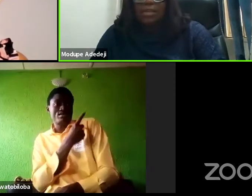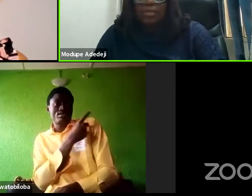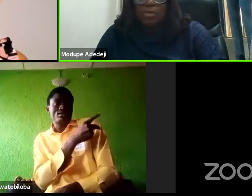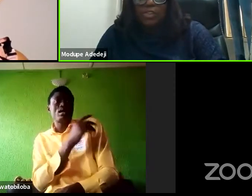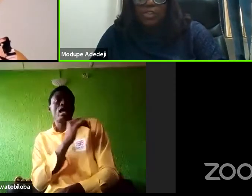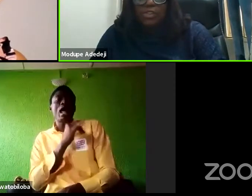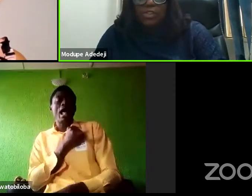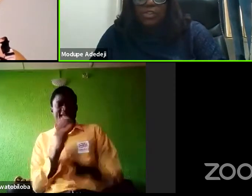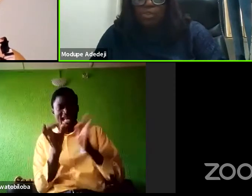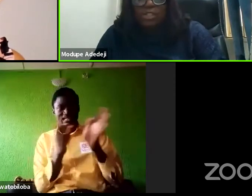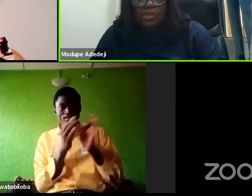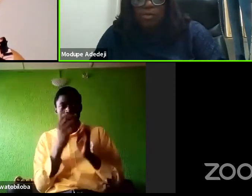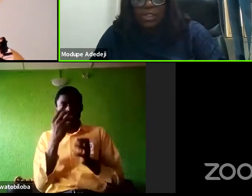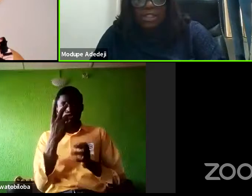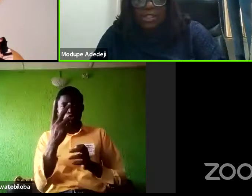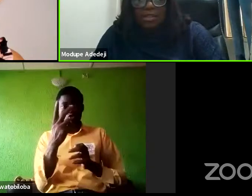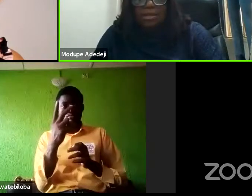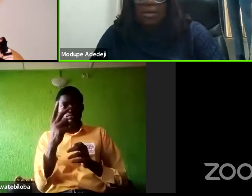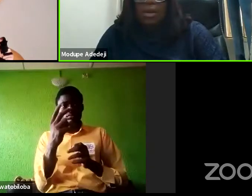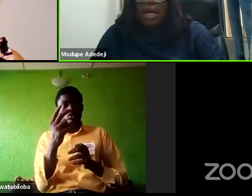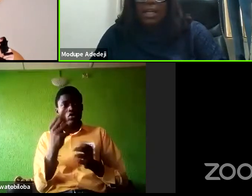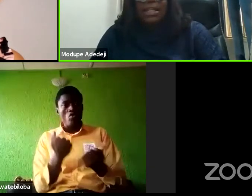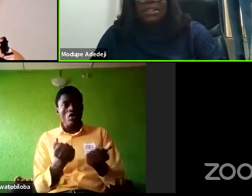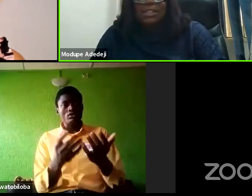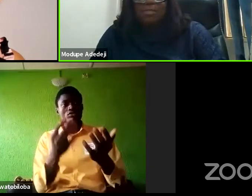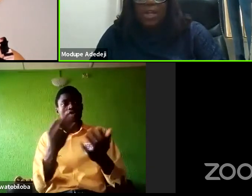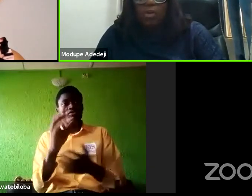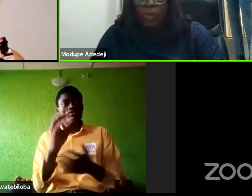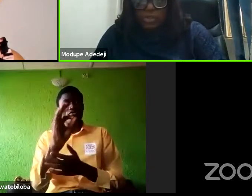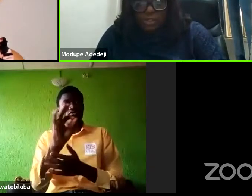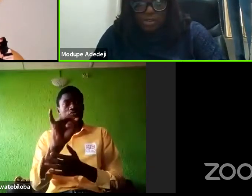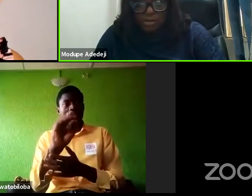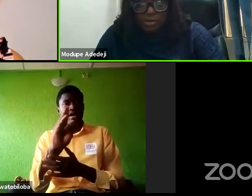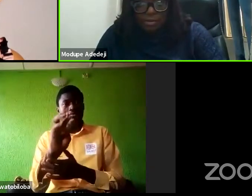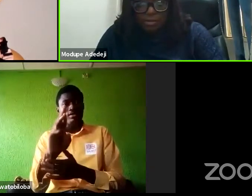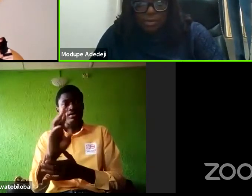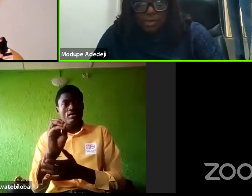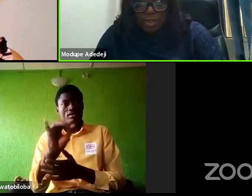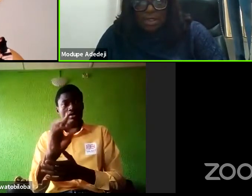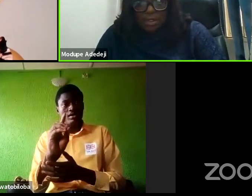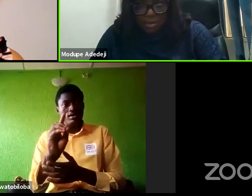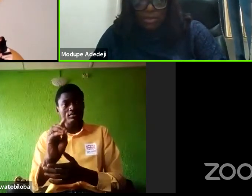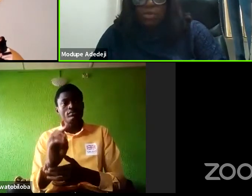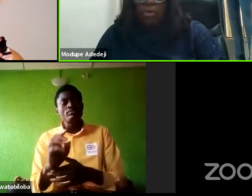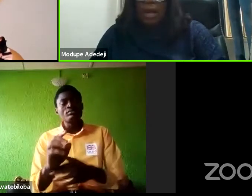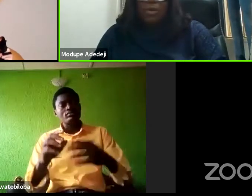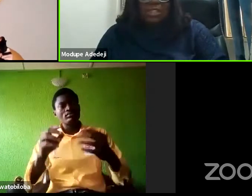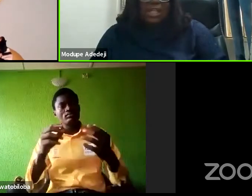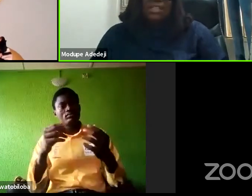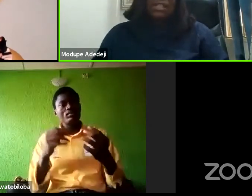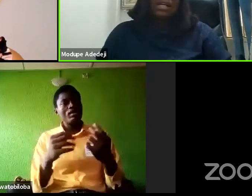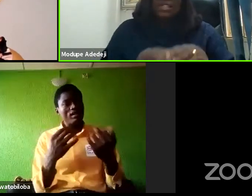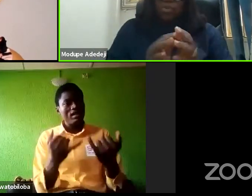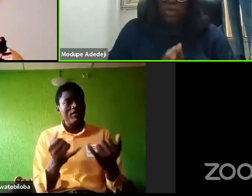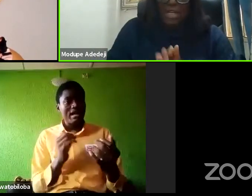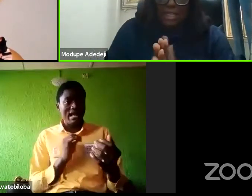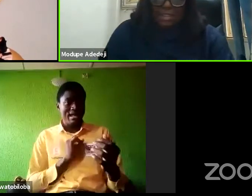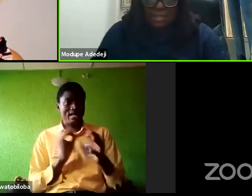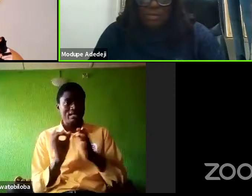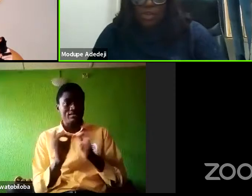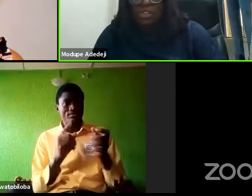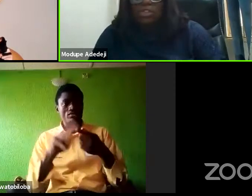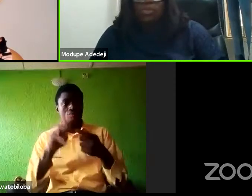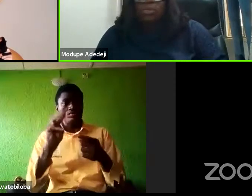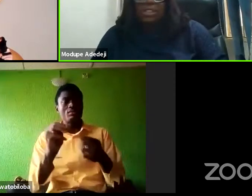is removing uterus completely, and another thing is menopause. So I'm not saying it